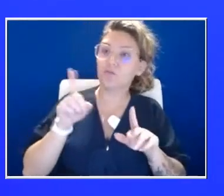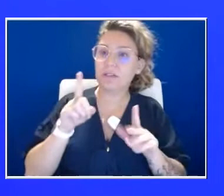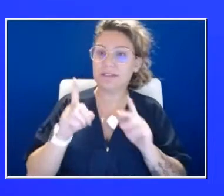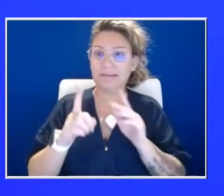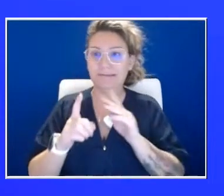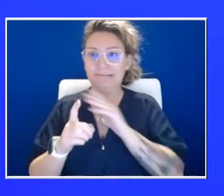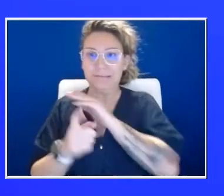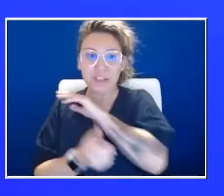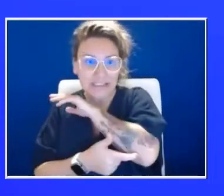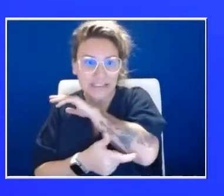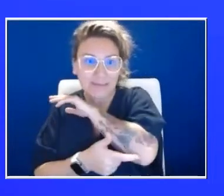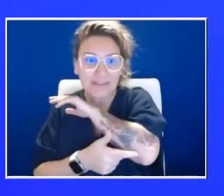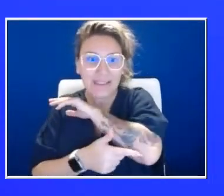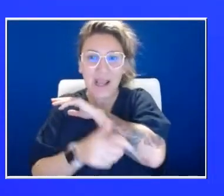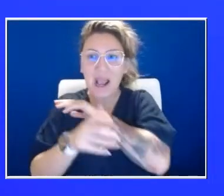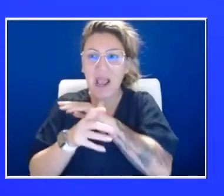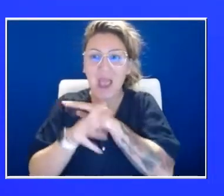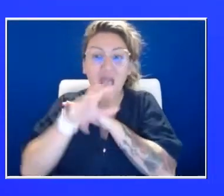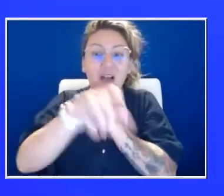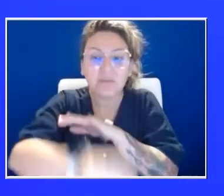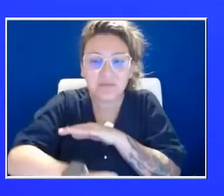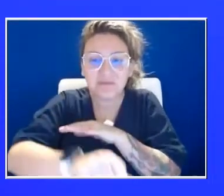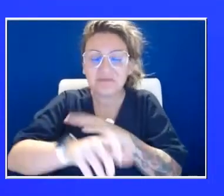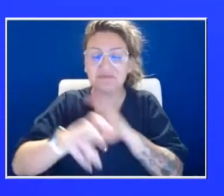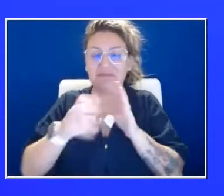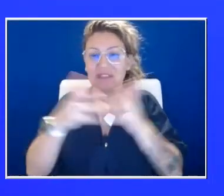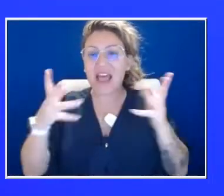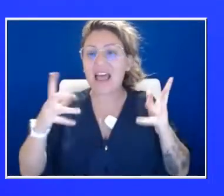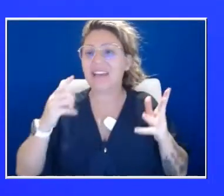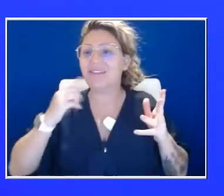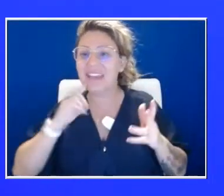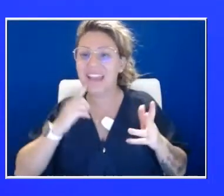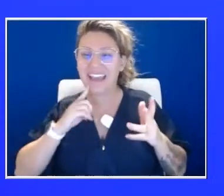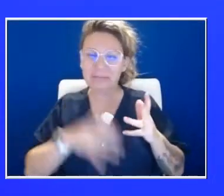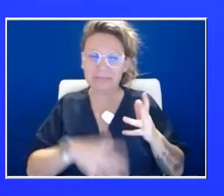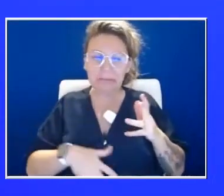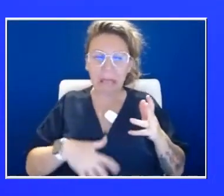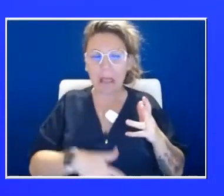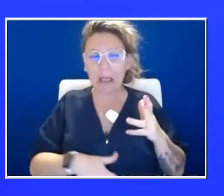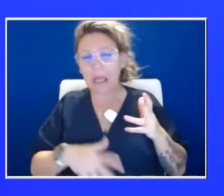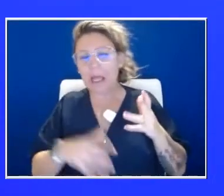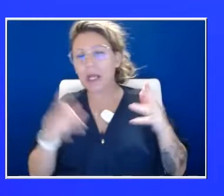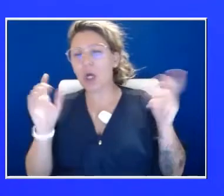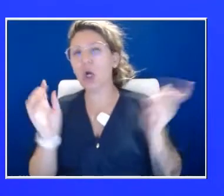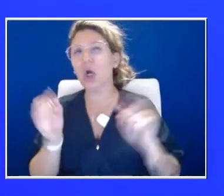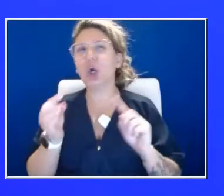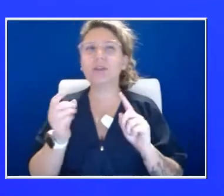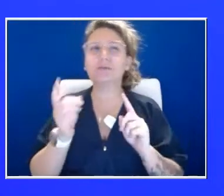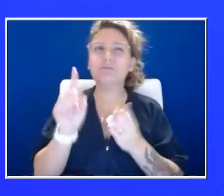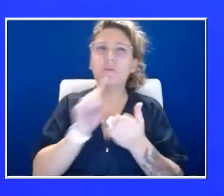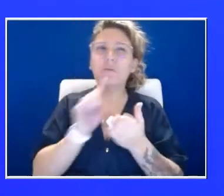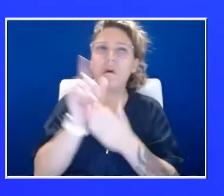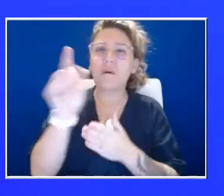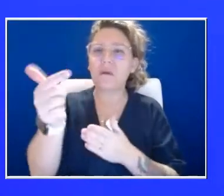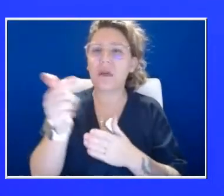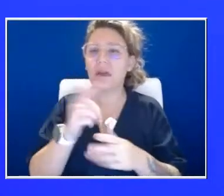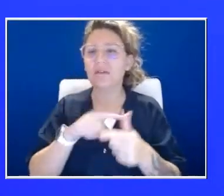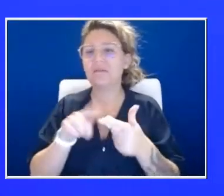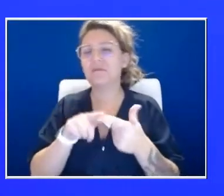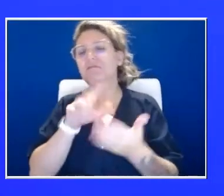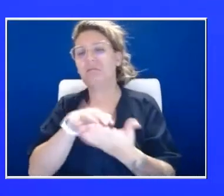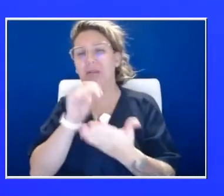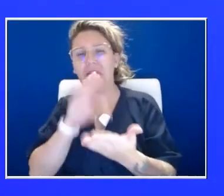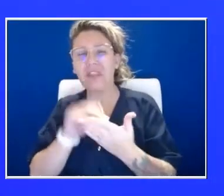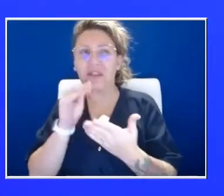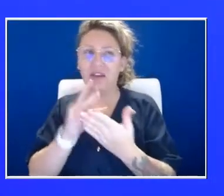right in front of you to grab that big handful of candy, we get a tummy ache, we don't feel quite as good about an hour later. kind of learn the lesson, say, hey, you got to keep it in check. And so it's